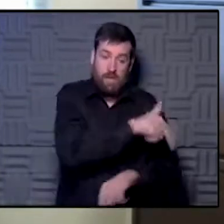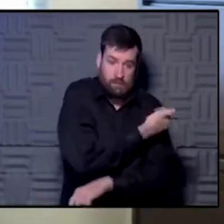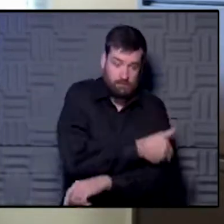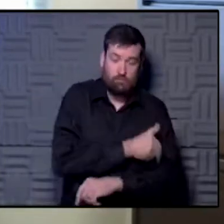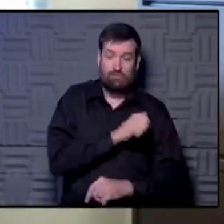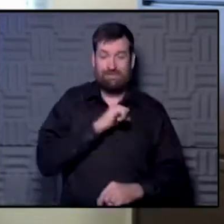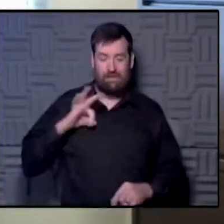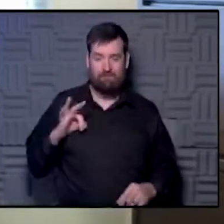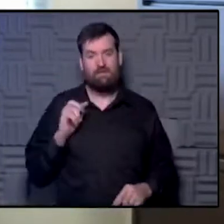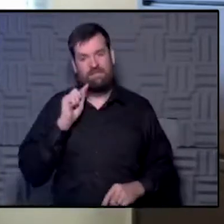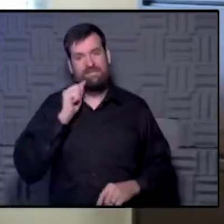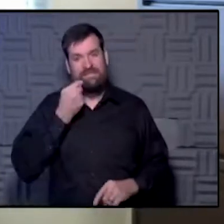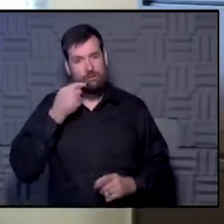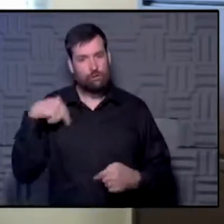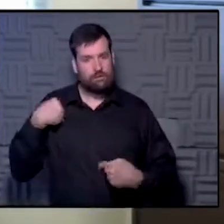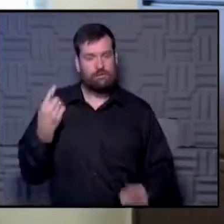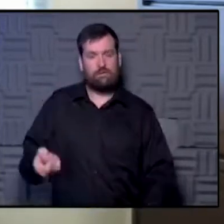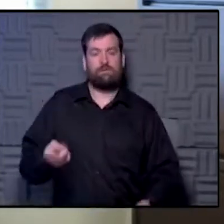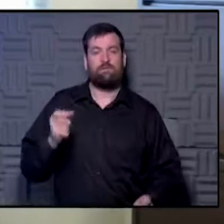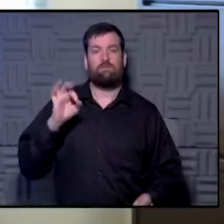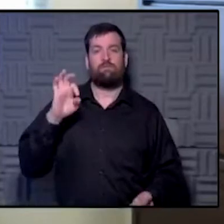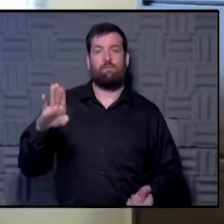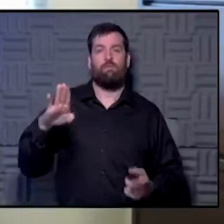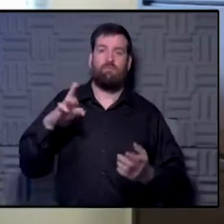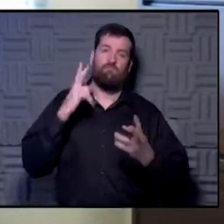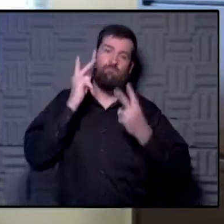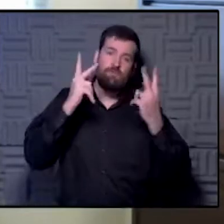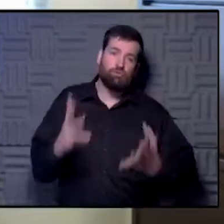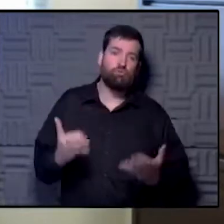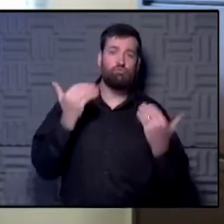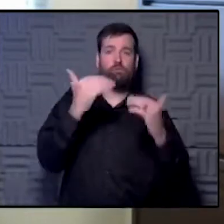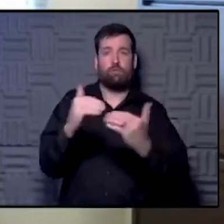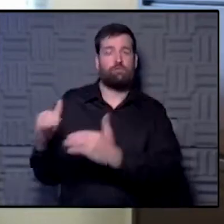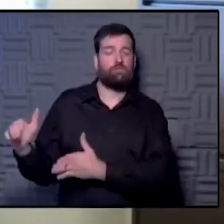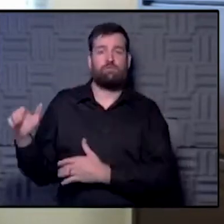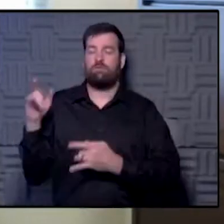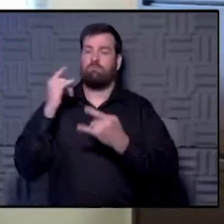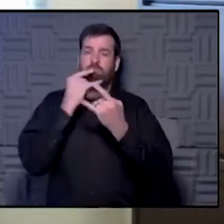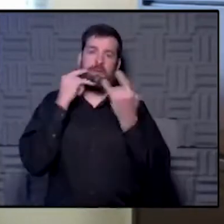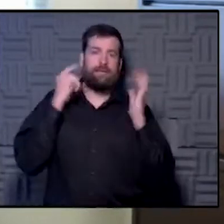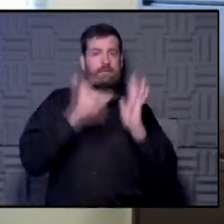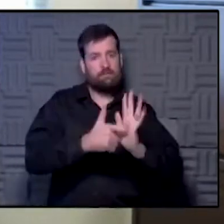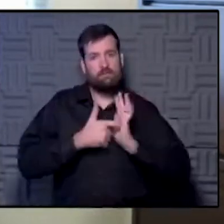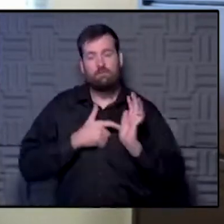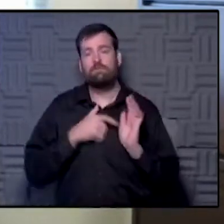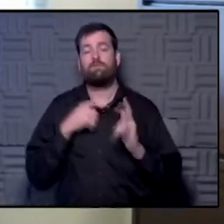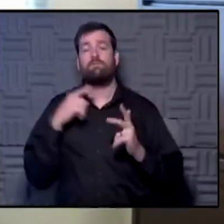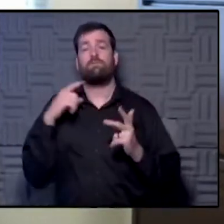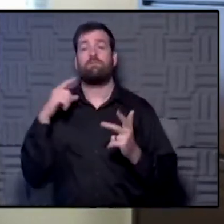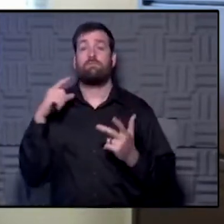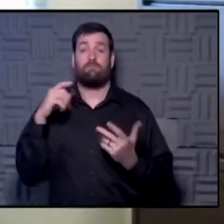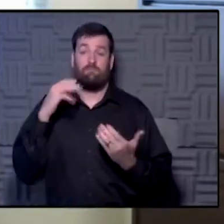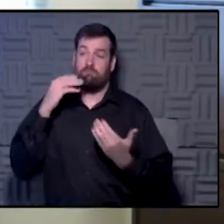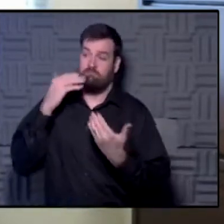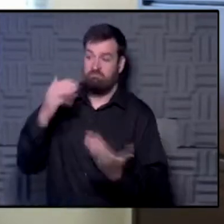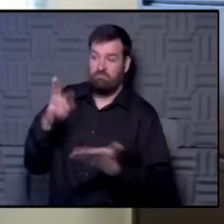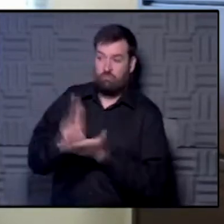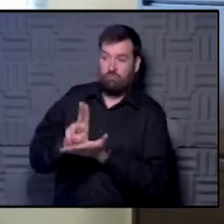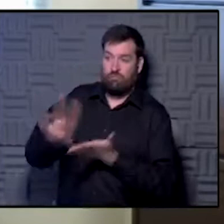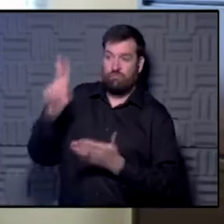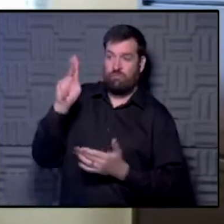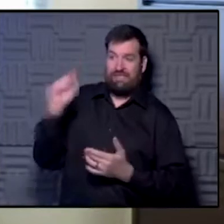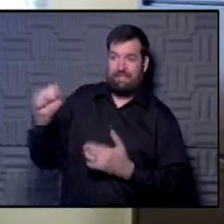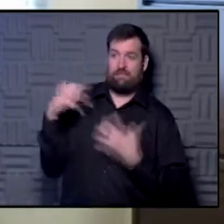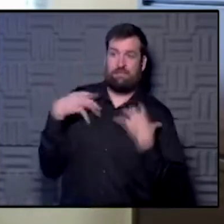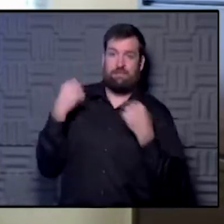serious since mid-February. So visitor restrictions, everyone's masked up, and thanks to the University of Kansas Health